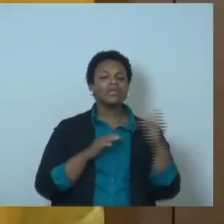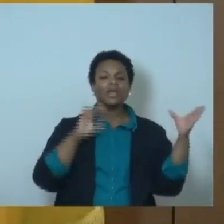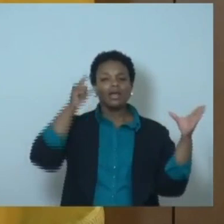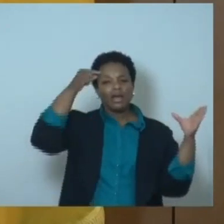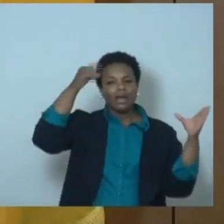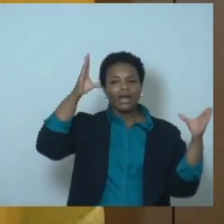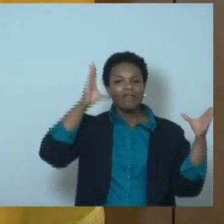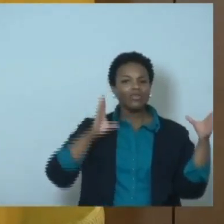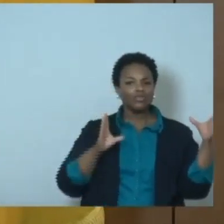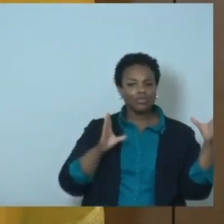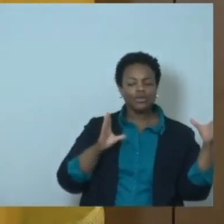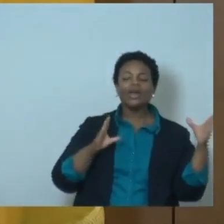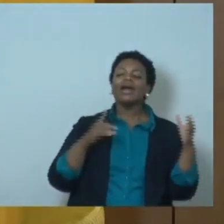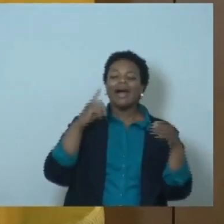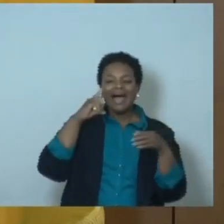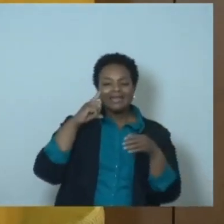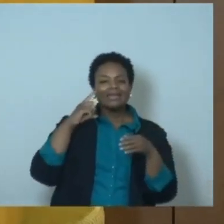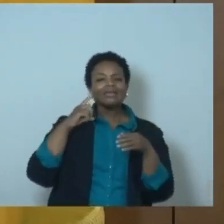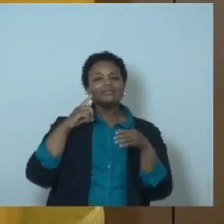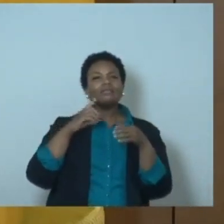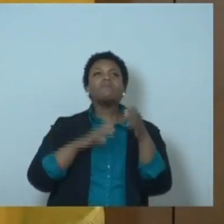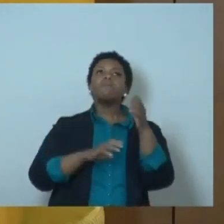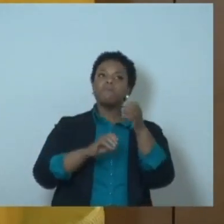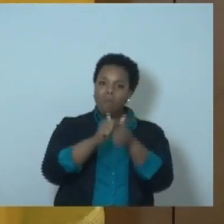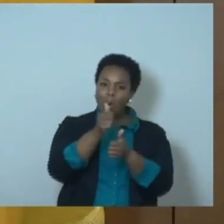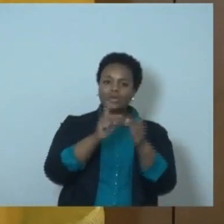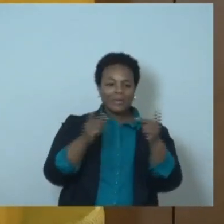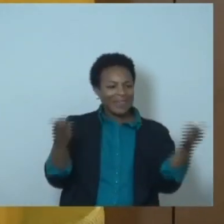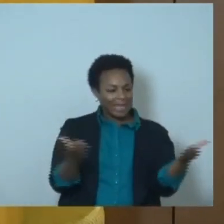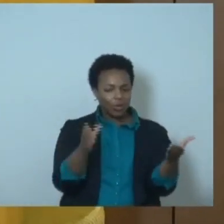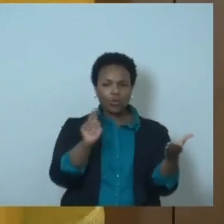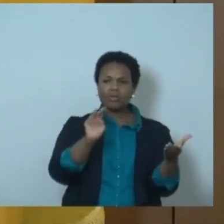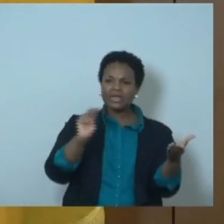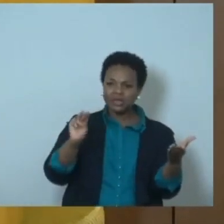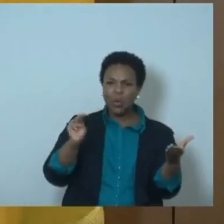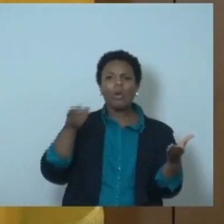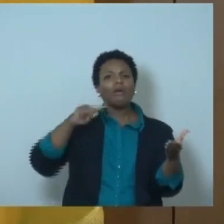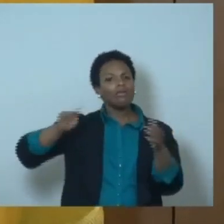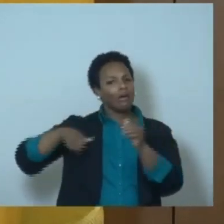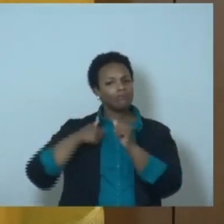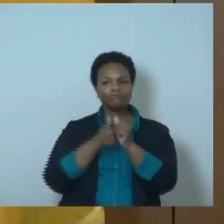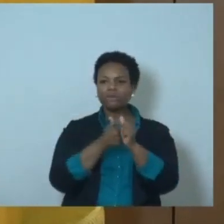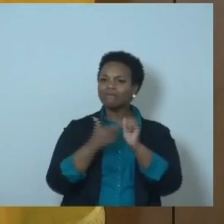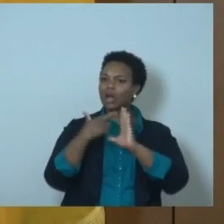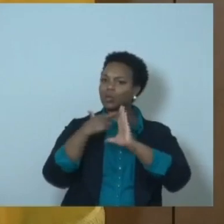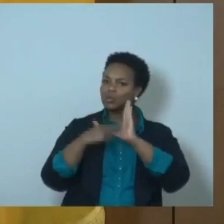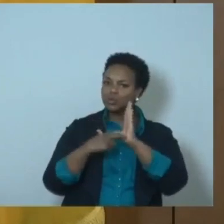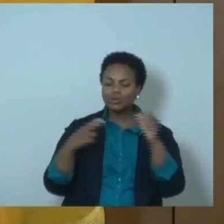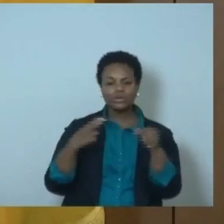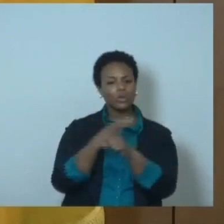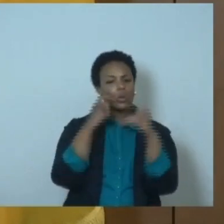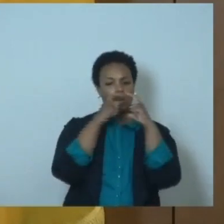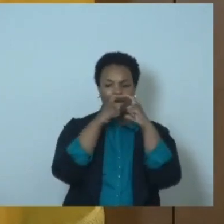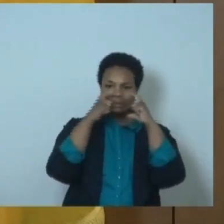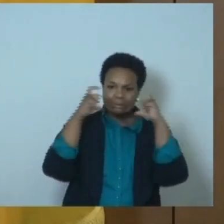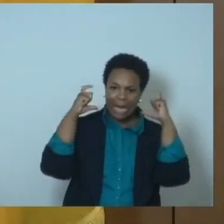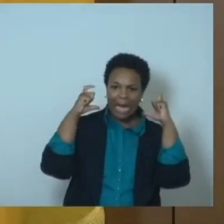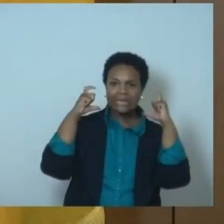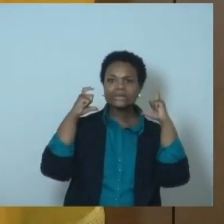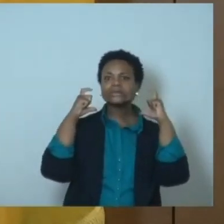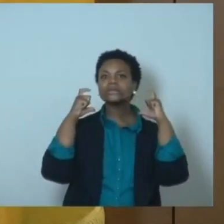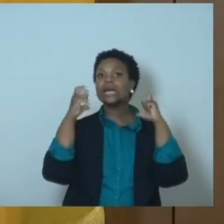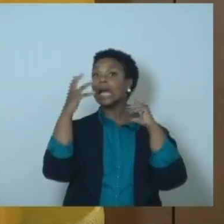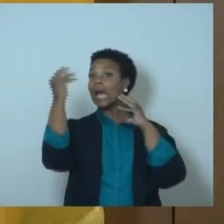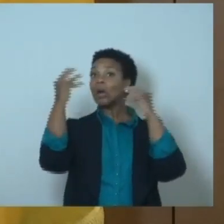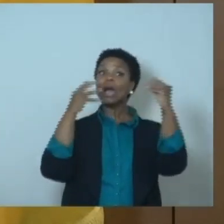in large part, I think, are doing their part. They're working to wear masks. They are trying to limit where they go.